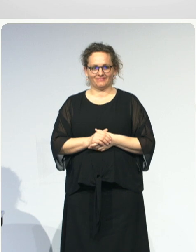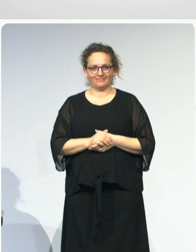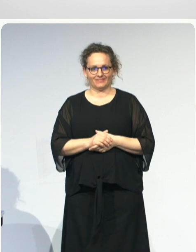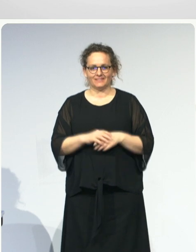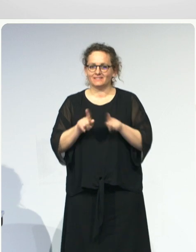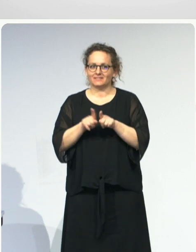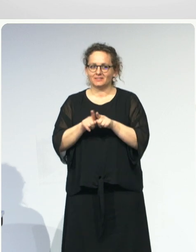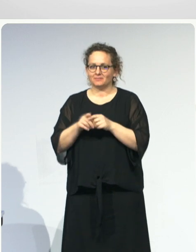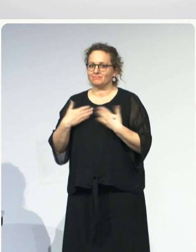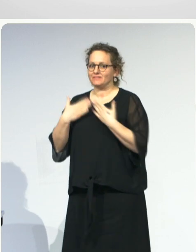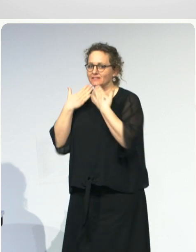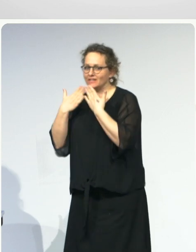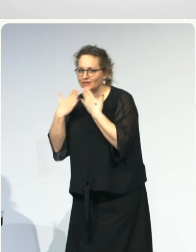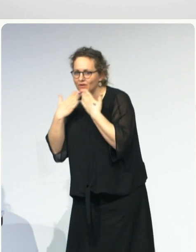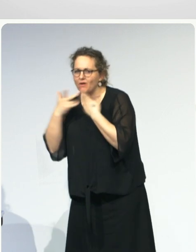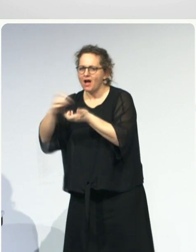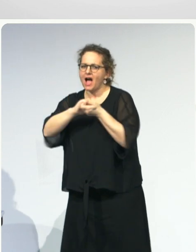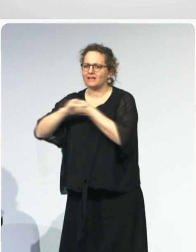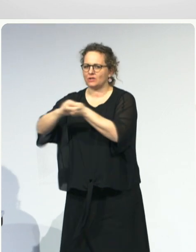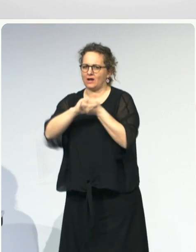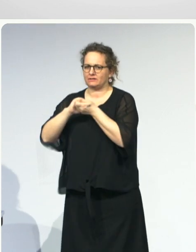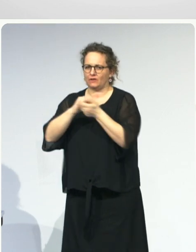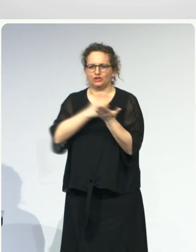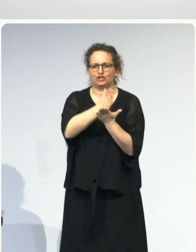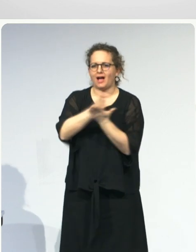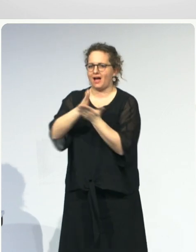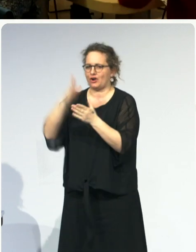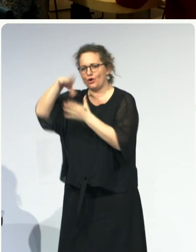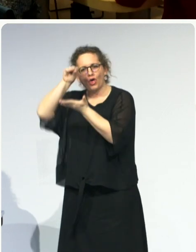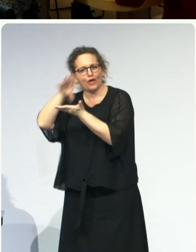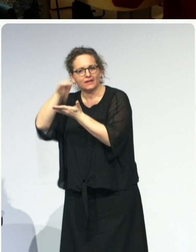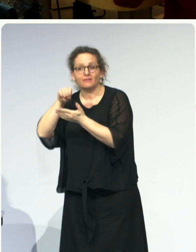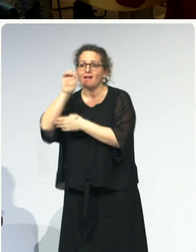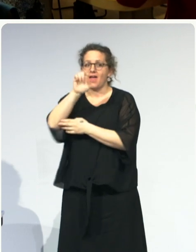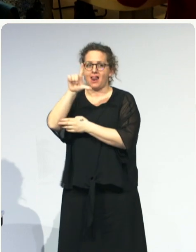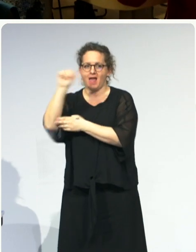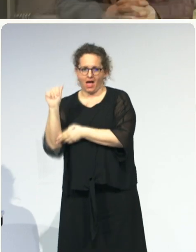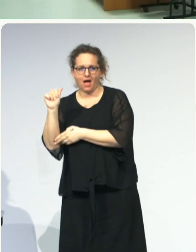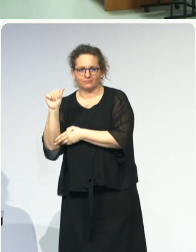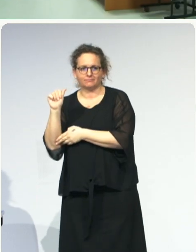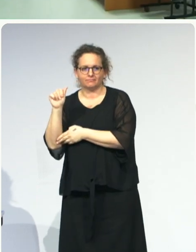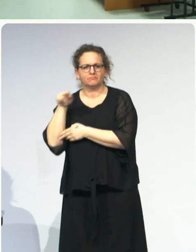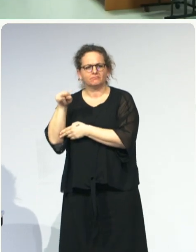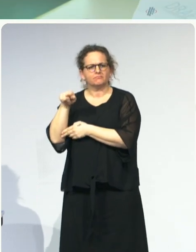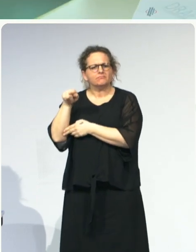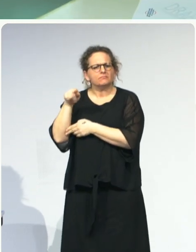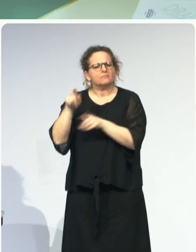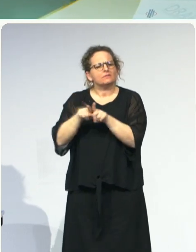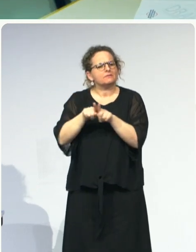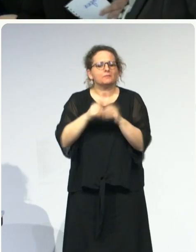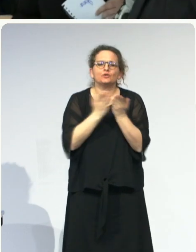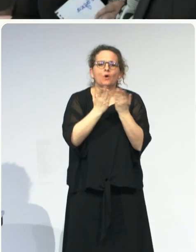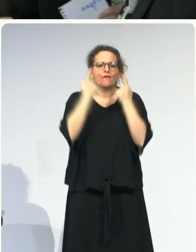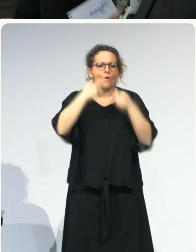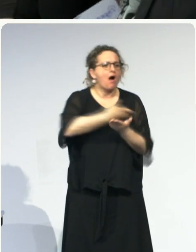Congratulations to the Association of Shared Learning, ELA, from Bulgaria's One School for All program, also an